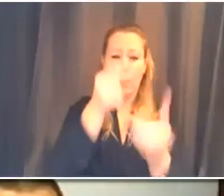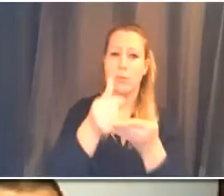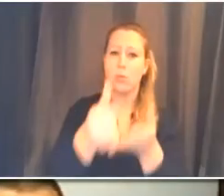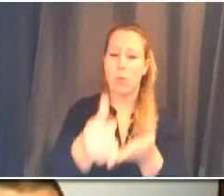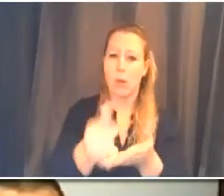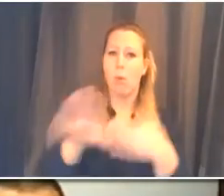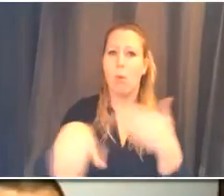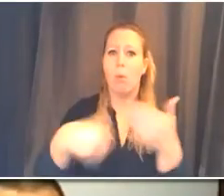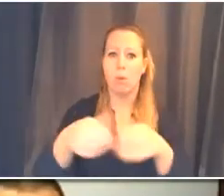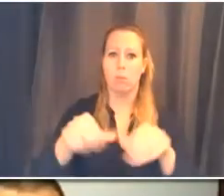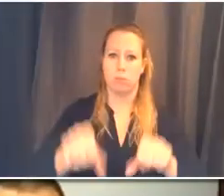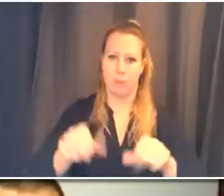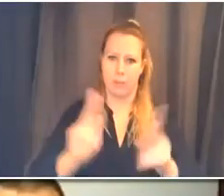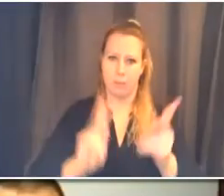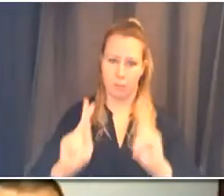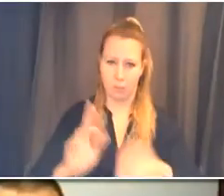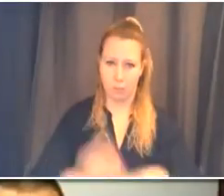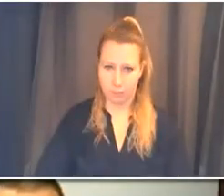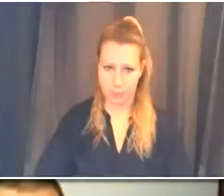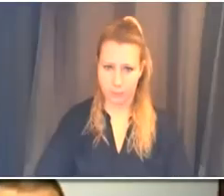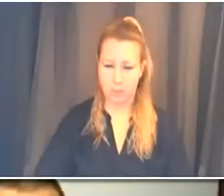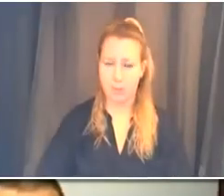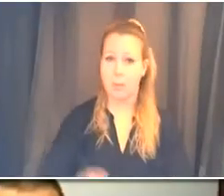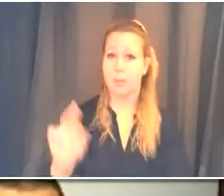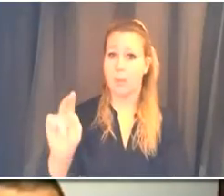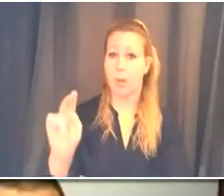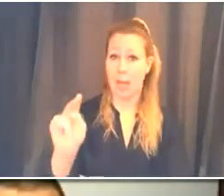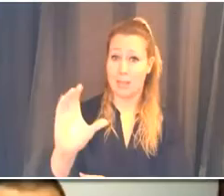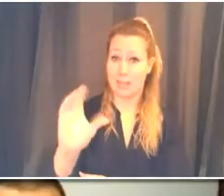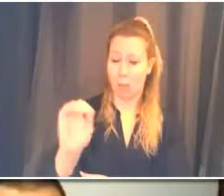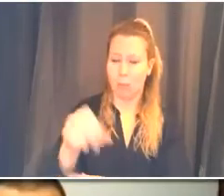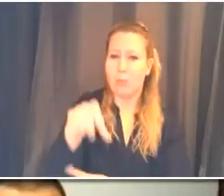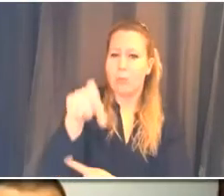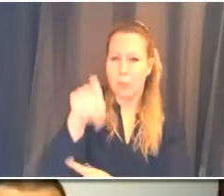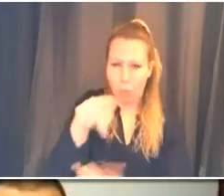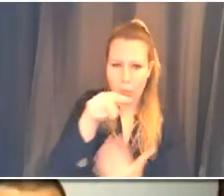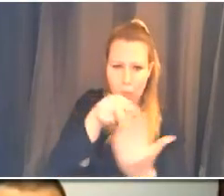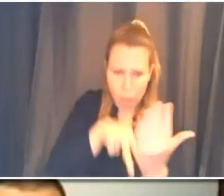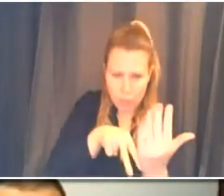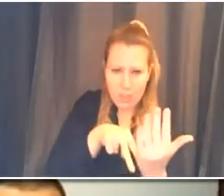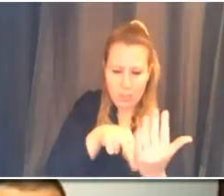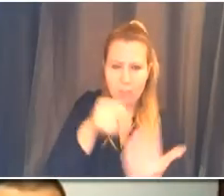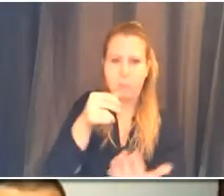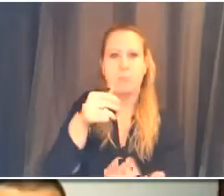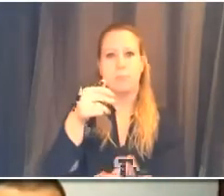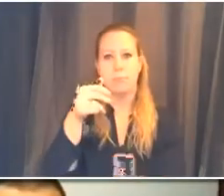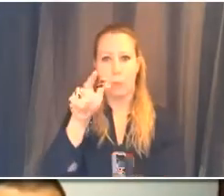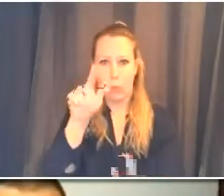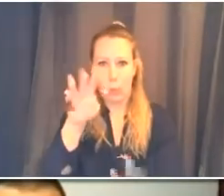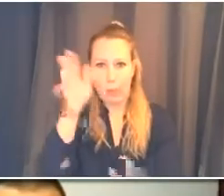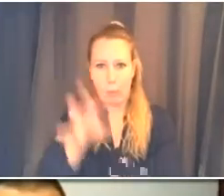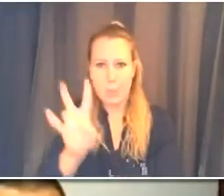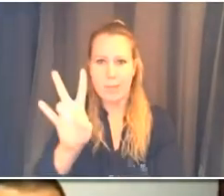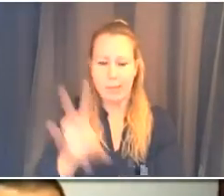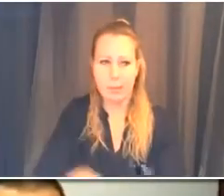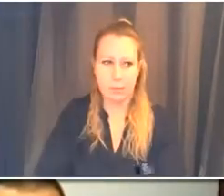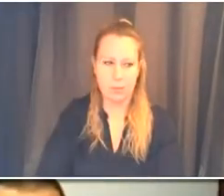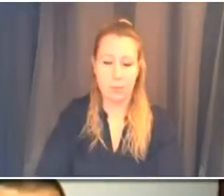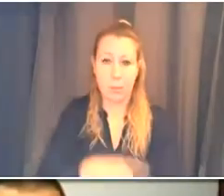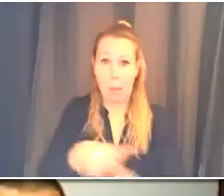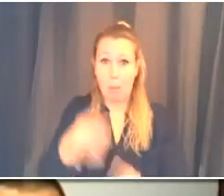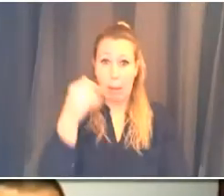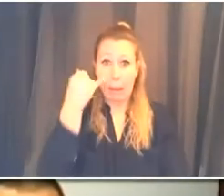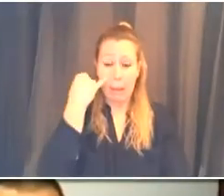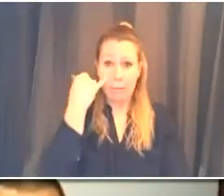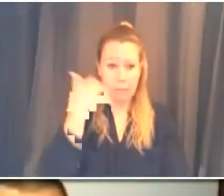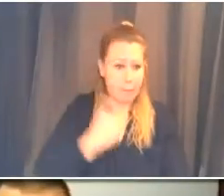can't have that that small margin of error you and I both know that that's when it's really gonna hit the fan and happen